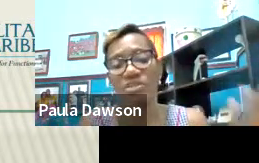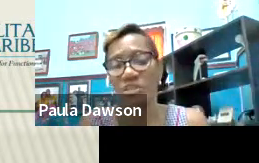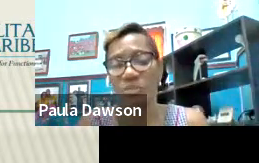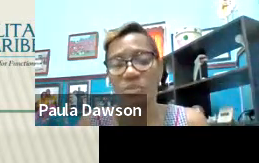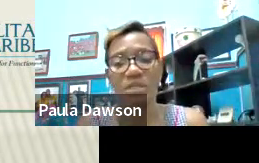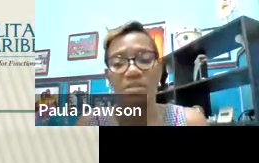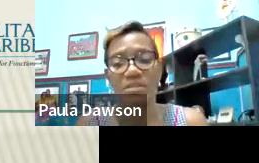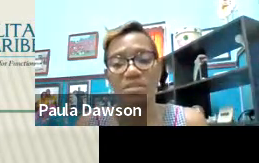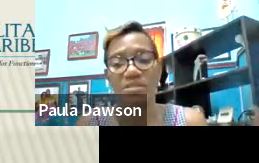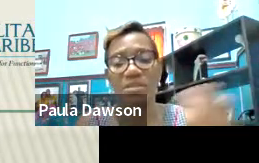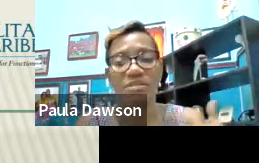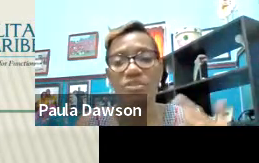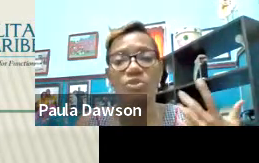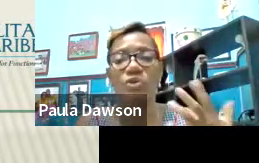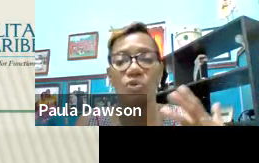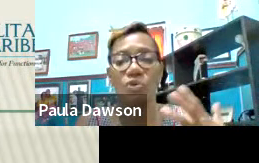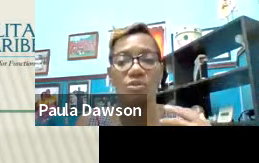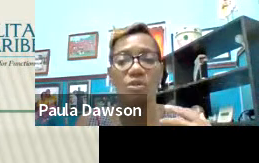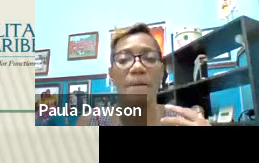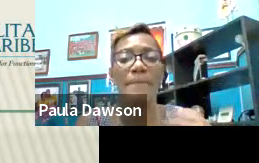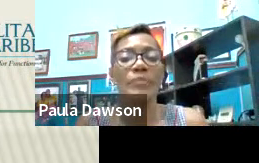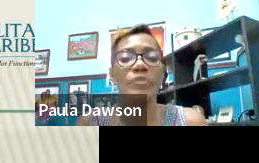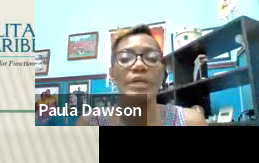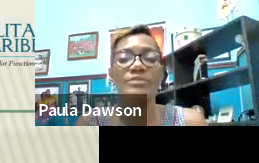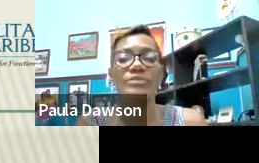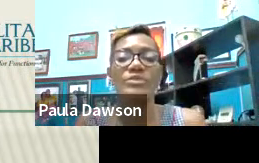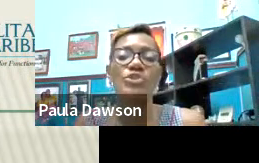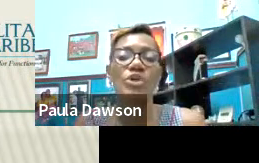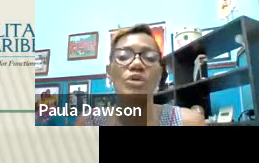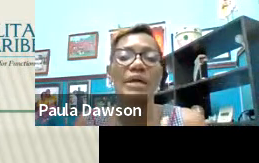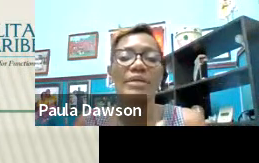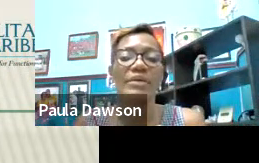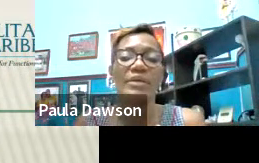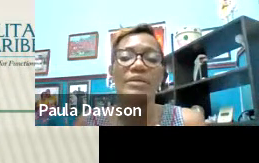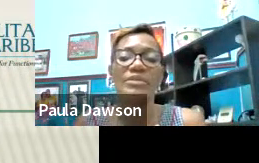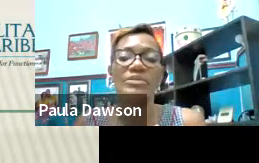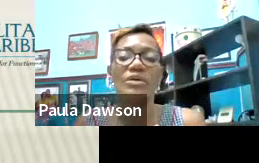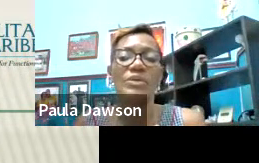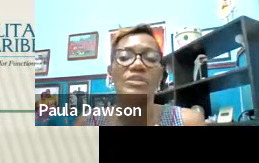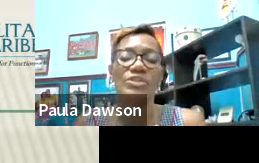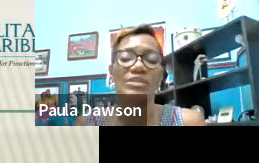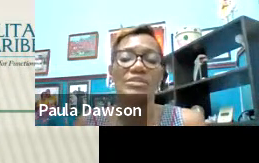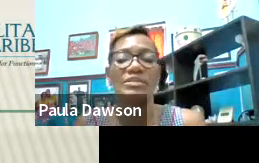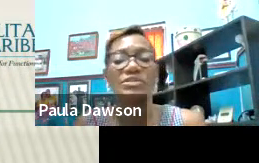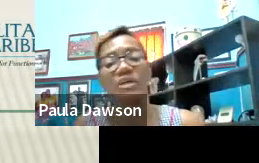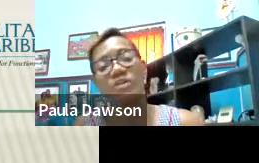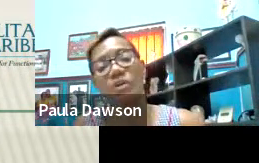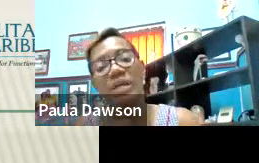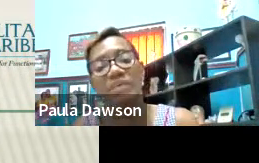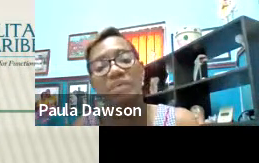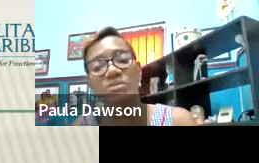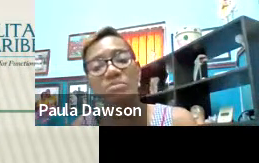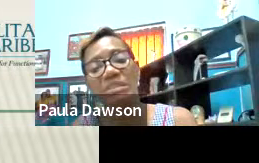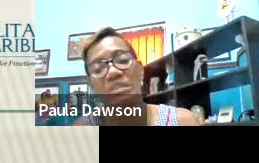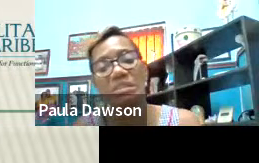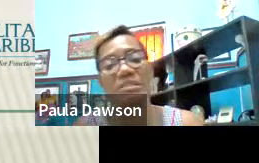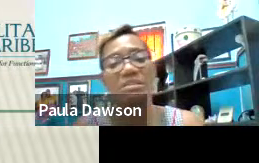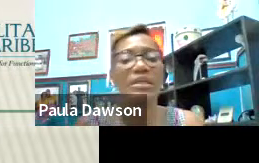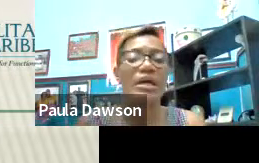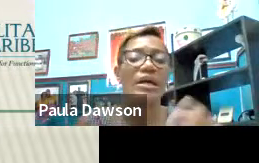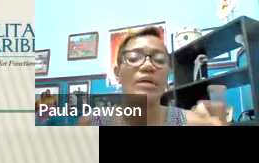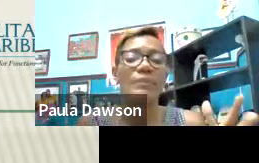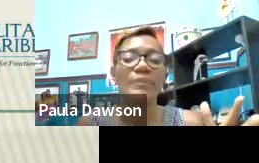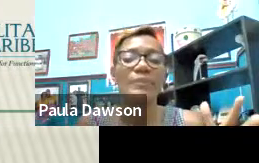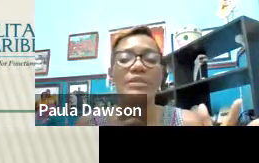And you can inject it without anesthesia because it doesn't hurt, right? The drawback is always transient. So after a while, you have to repeat